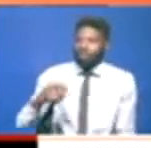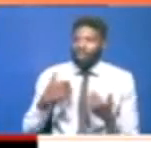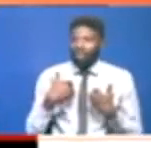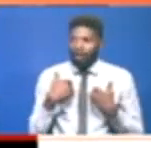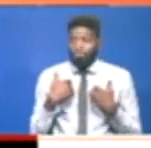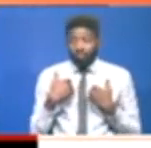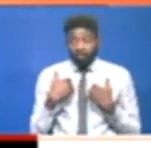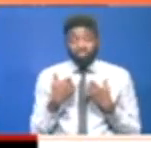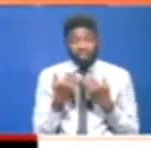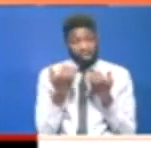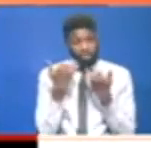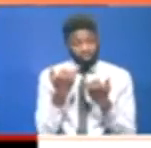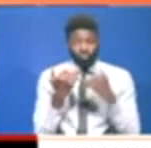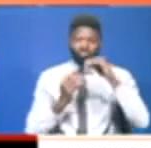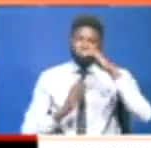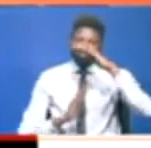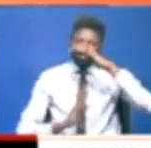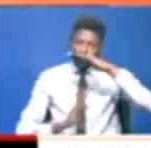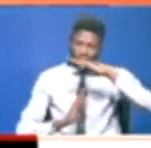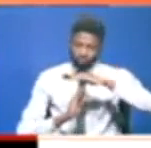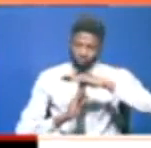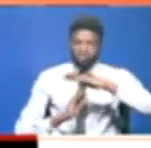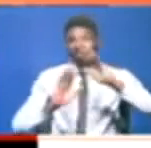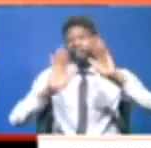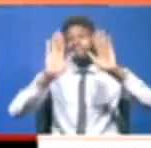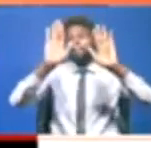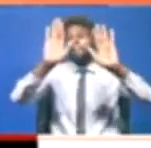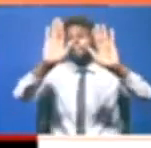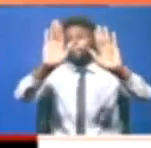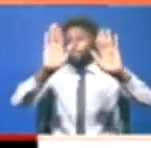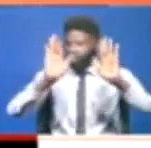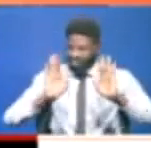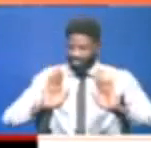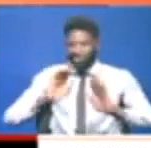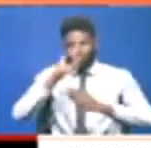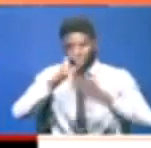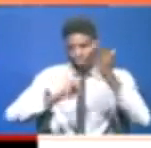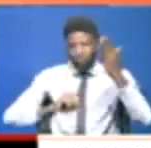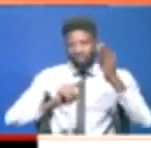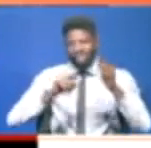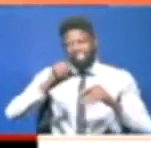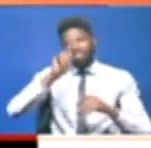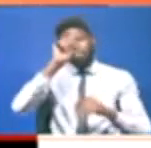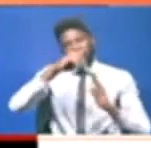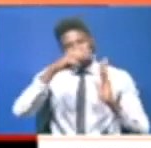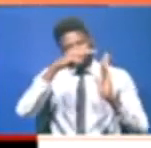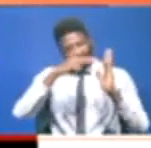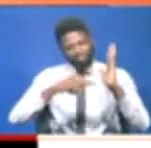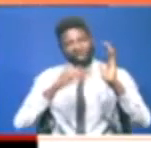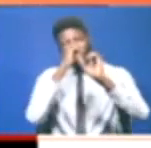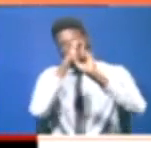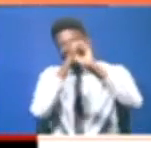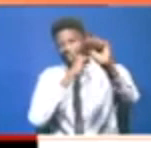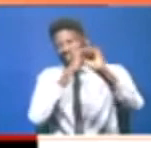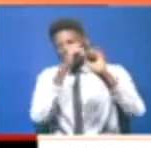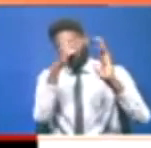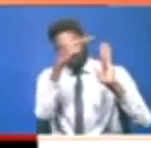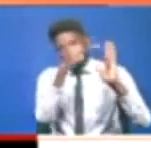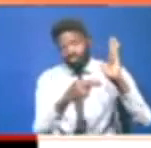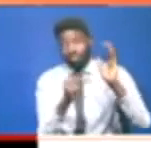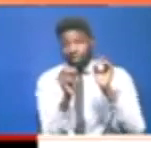So what is more important here is to look at the projection. Now, the projection, if I'm investing, for example, in the stock